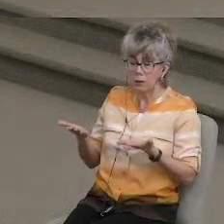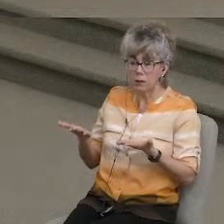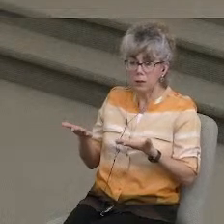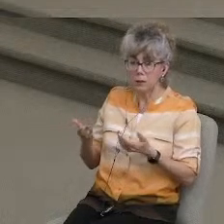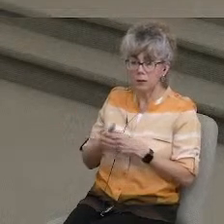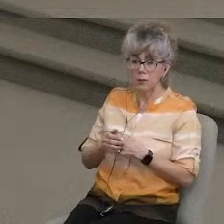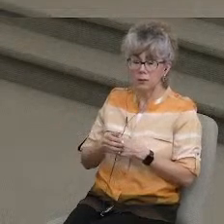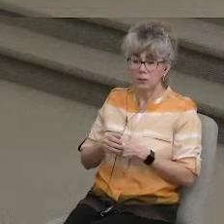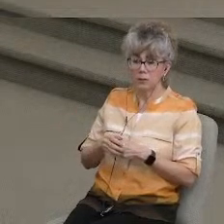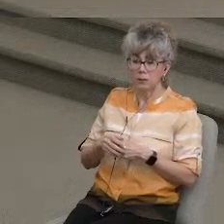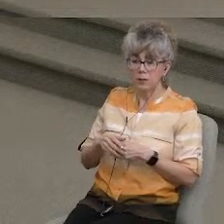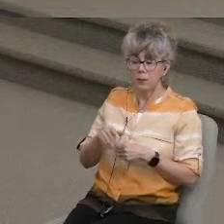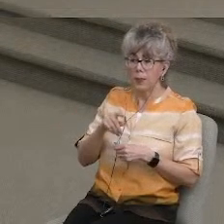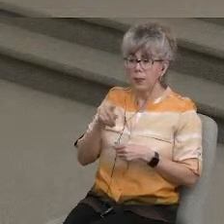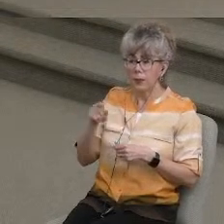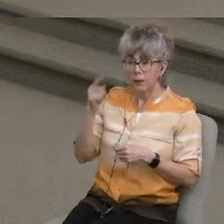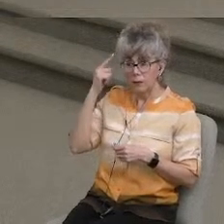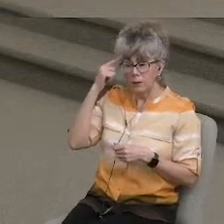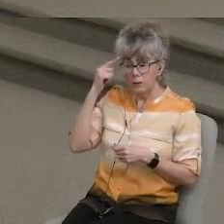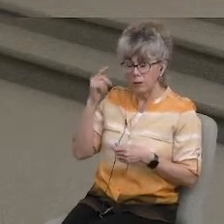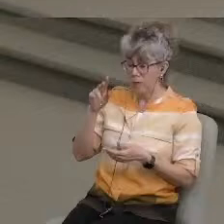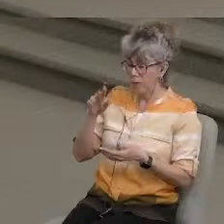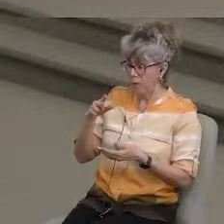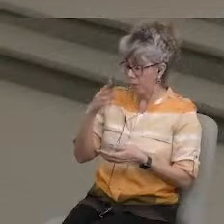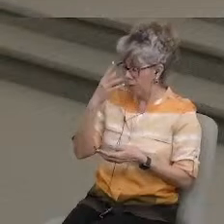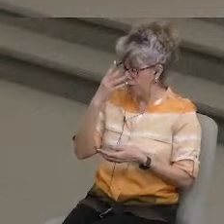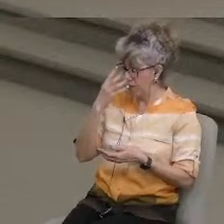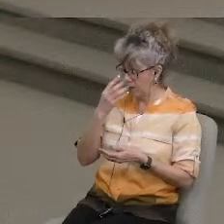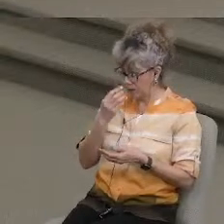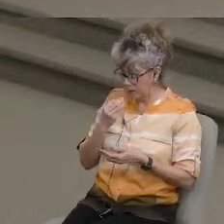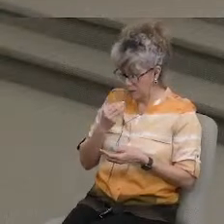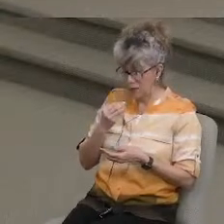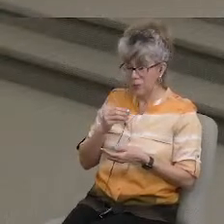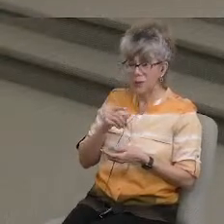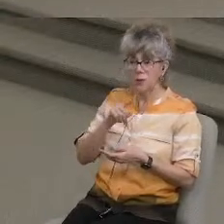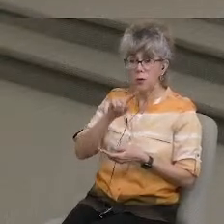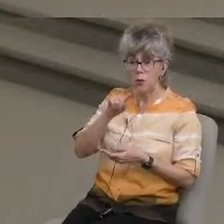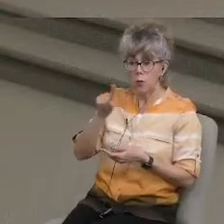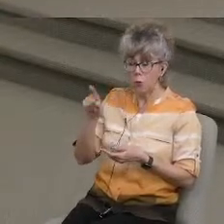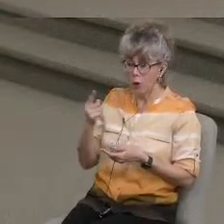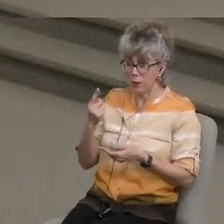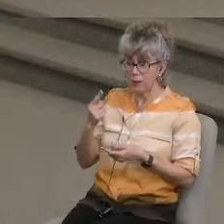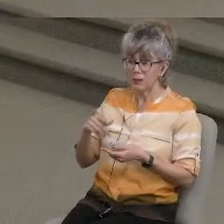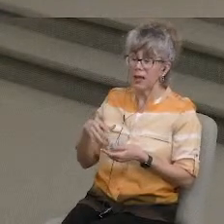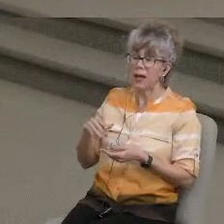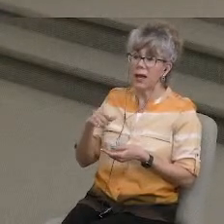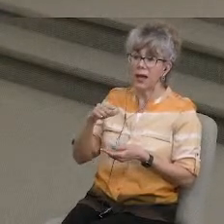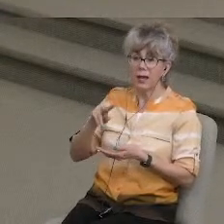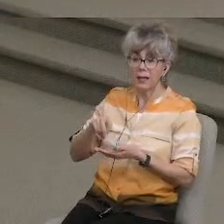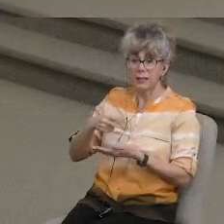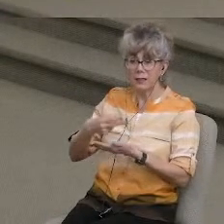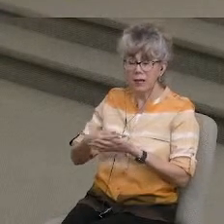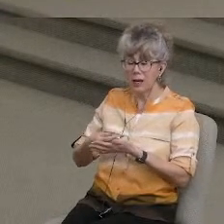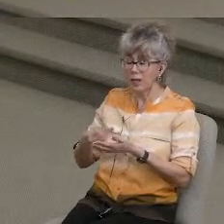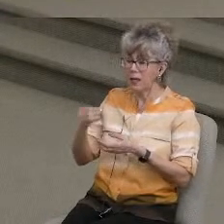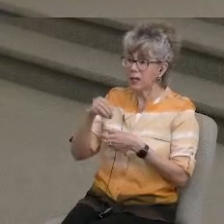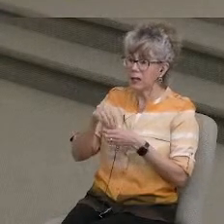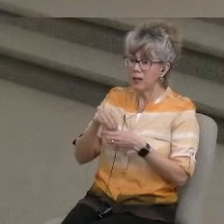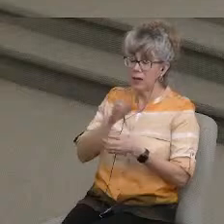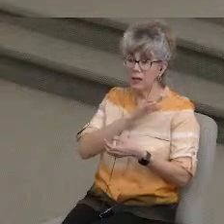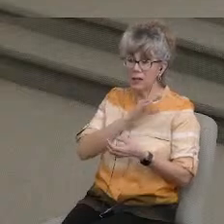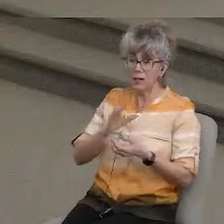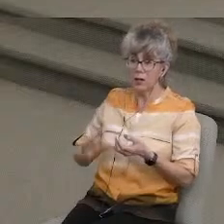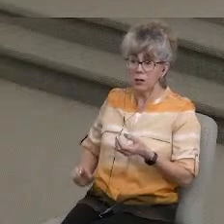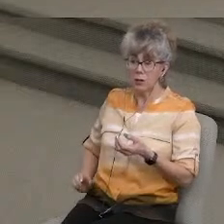Then those also who have fallen asleep, those loved ones who have died in Christ, if there